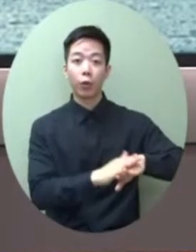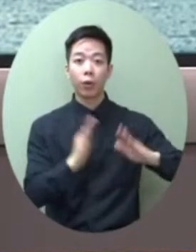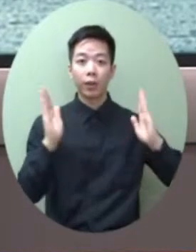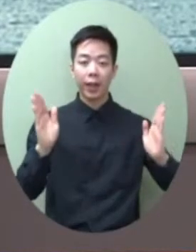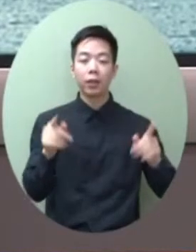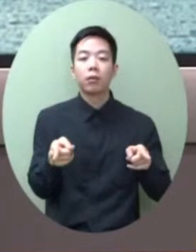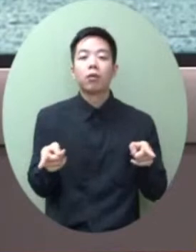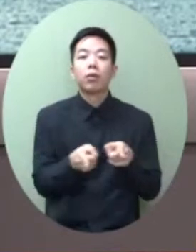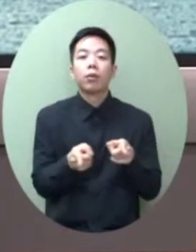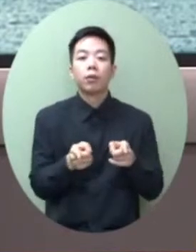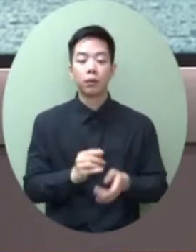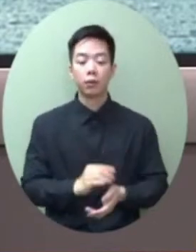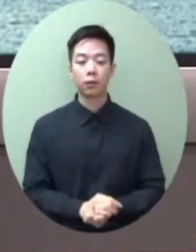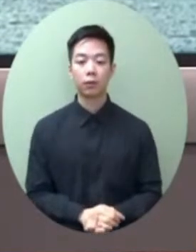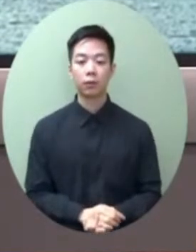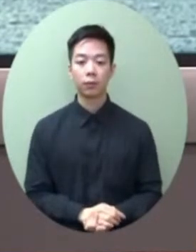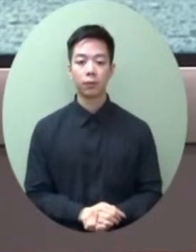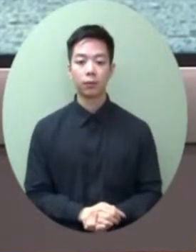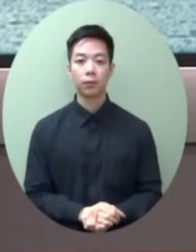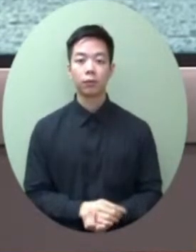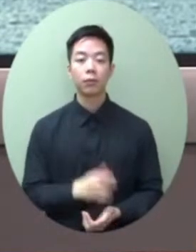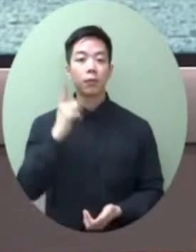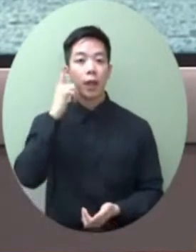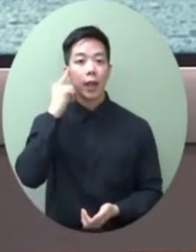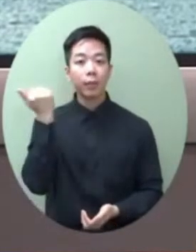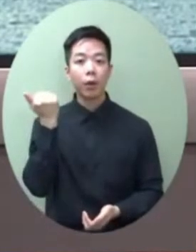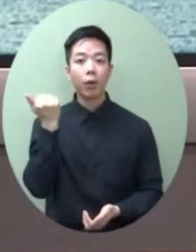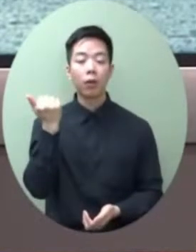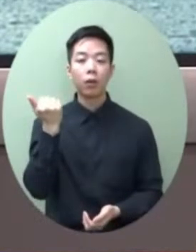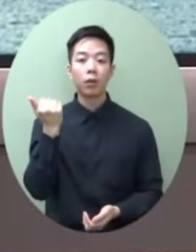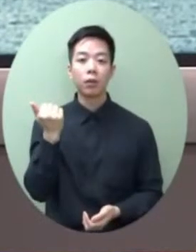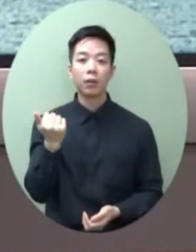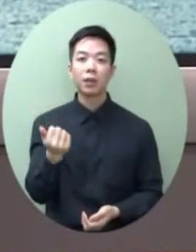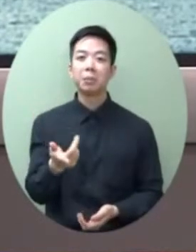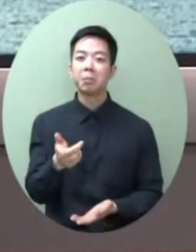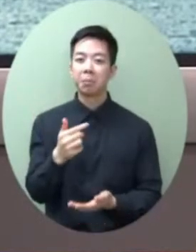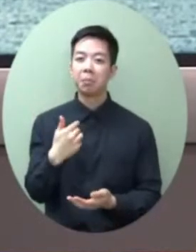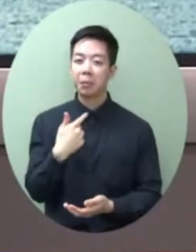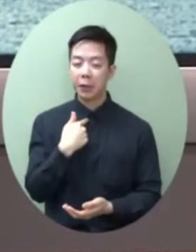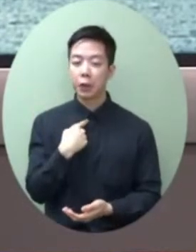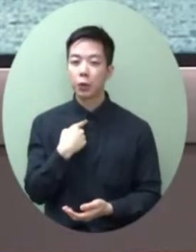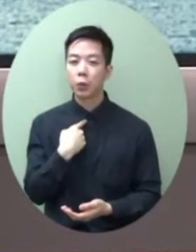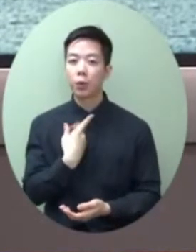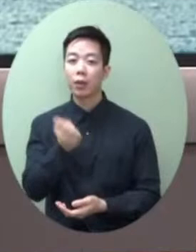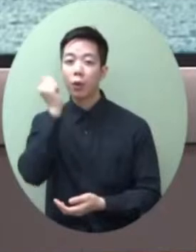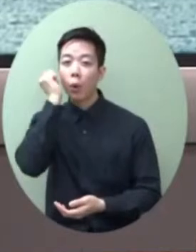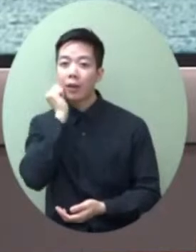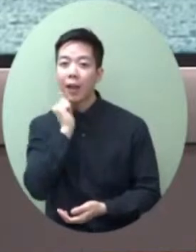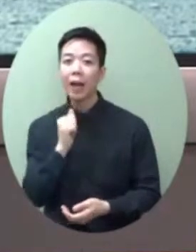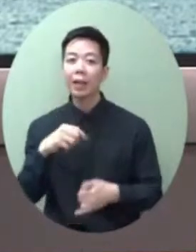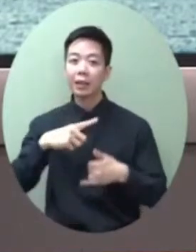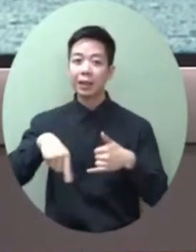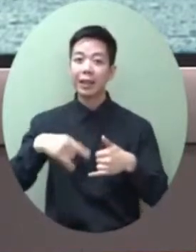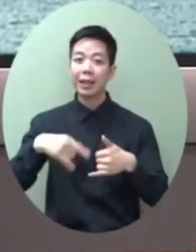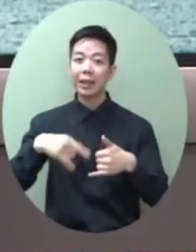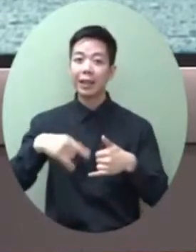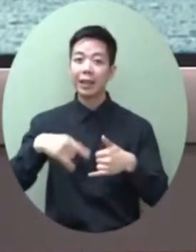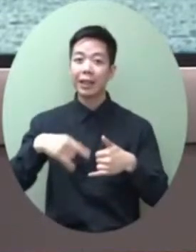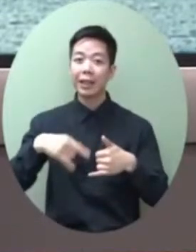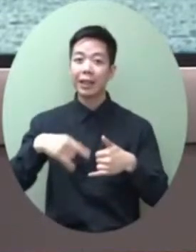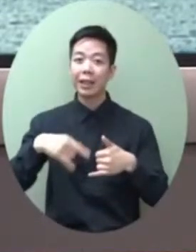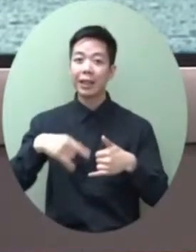Omicron cases, the incubation period is relatively short. So we hope that elderly people can be quarantined as soon as they